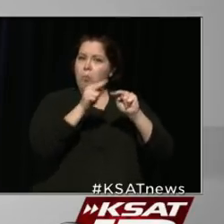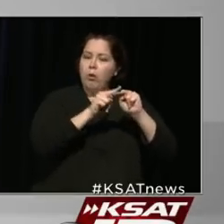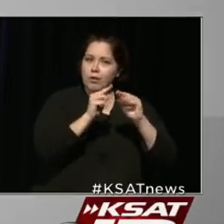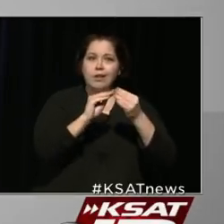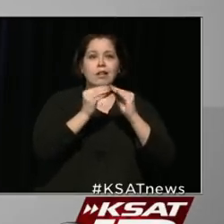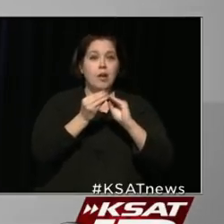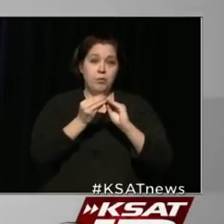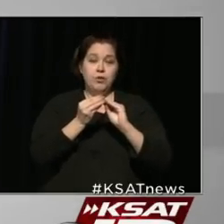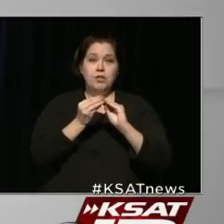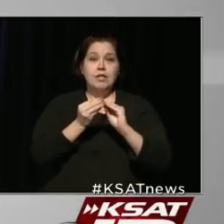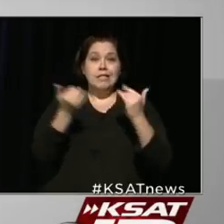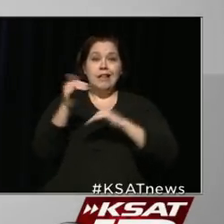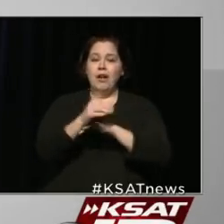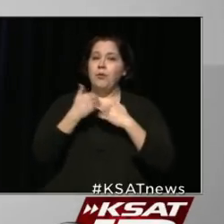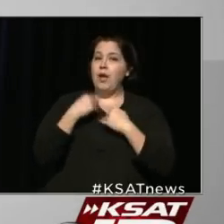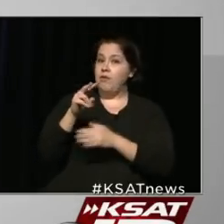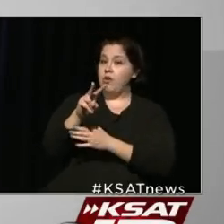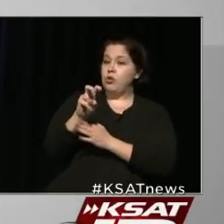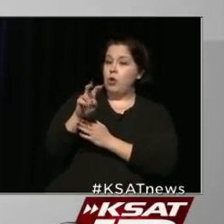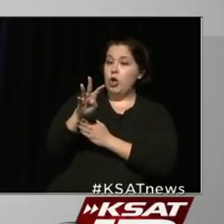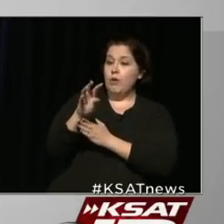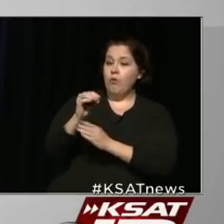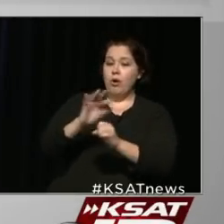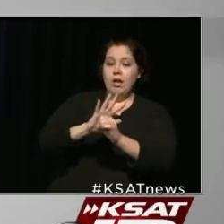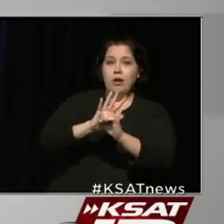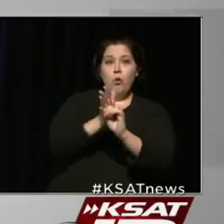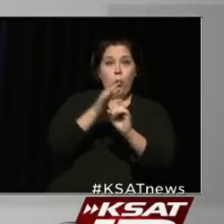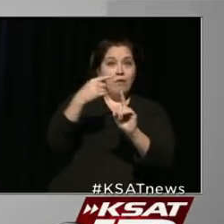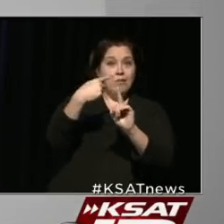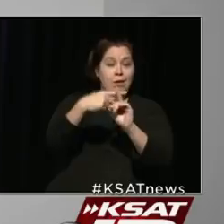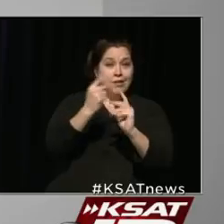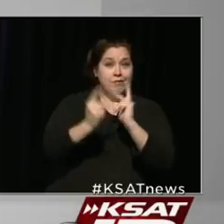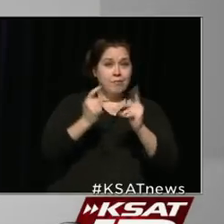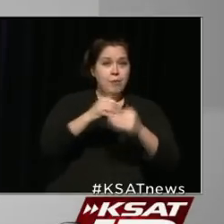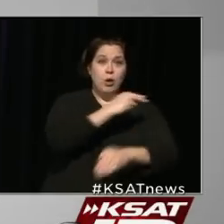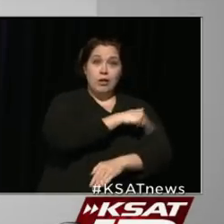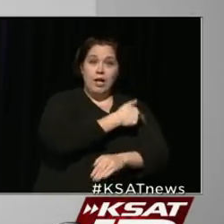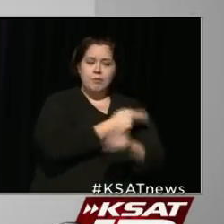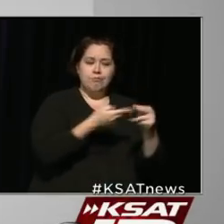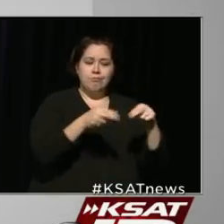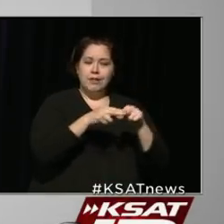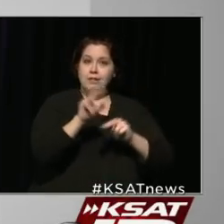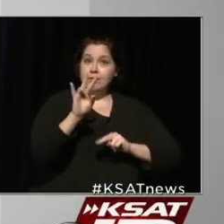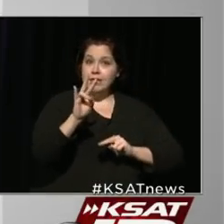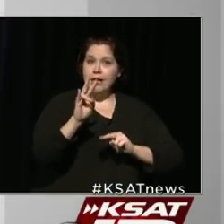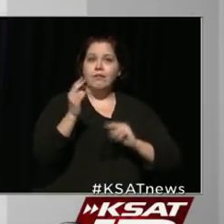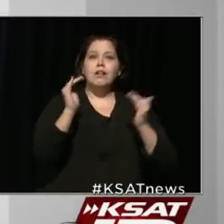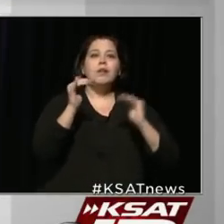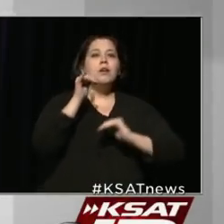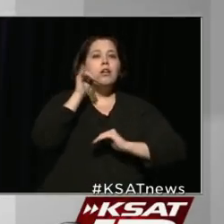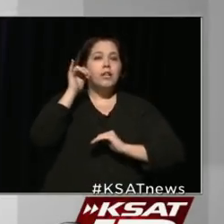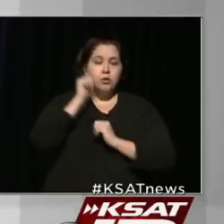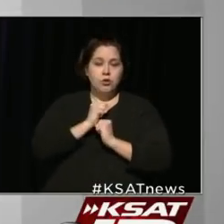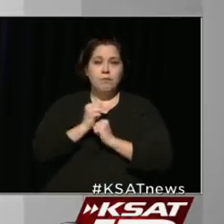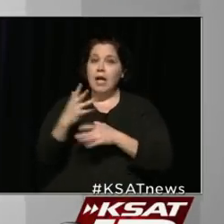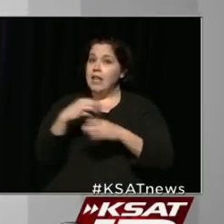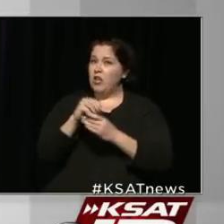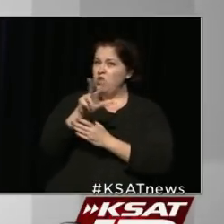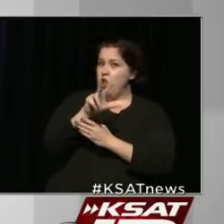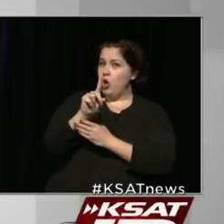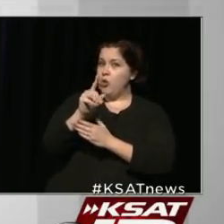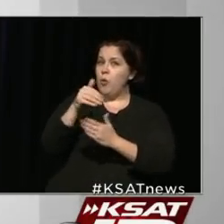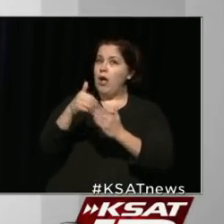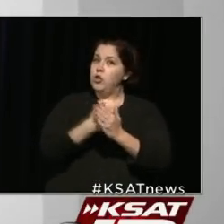numbers. Tonight, we have 240 COVID-19 patients in the hospital, which is up 7 from yesterday. This includes 31